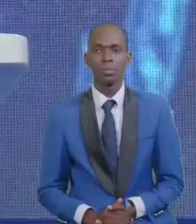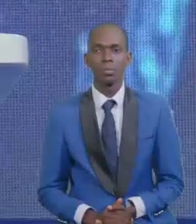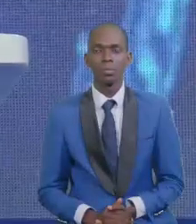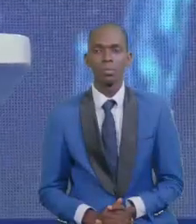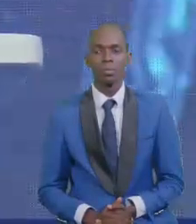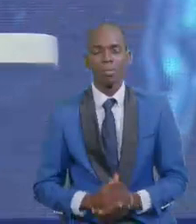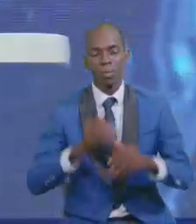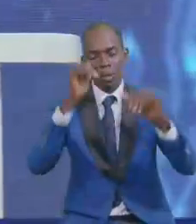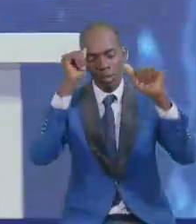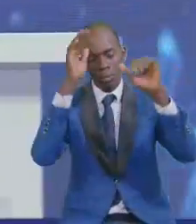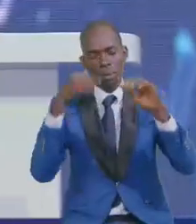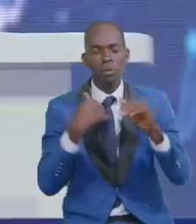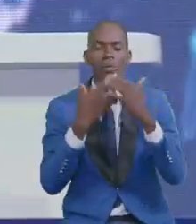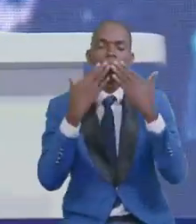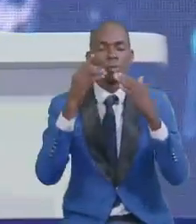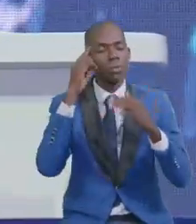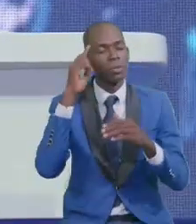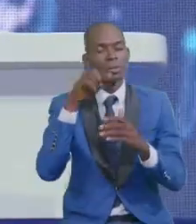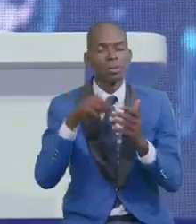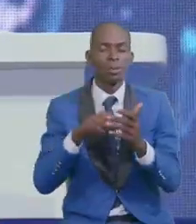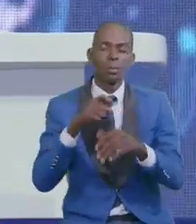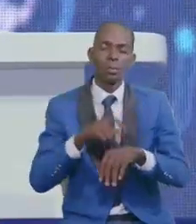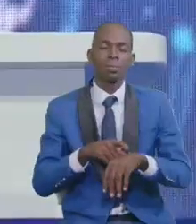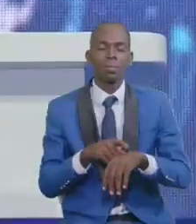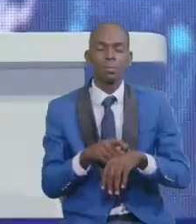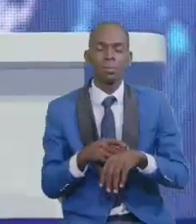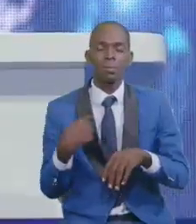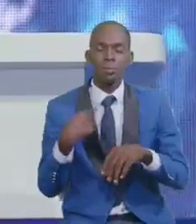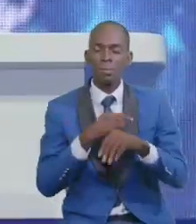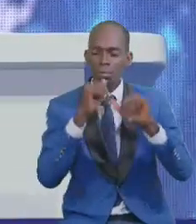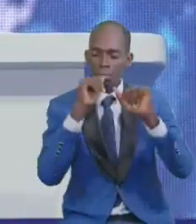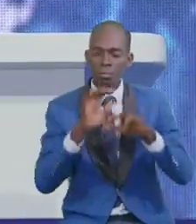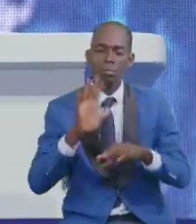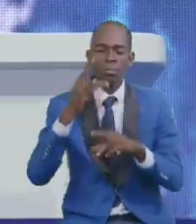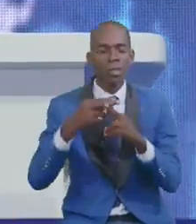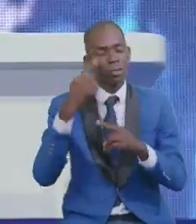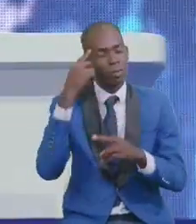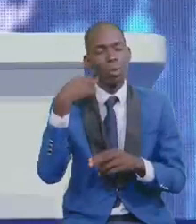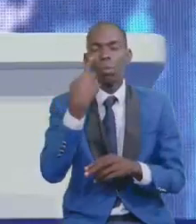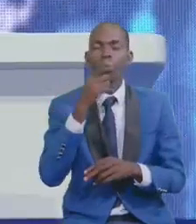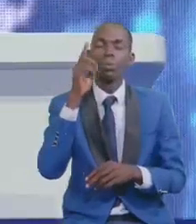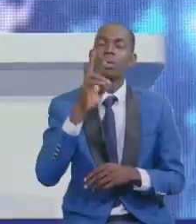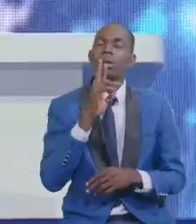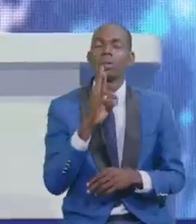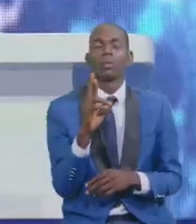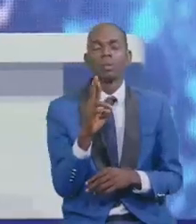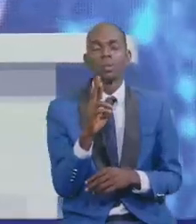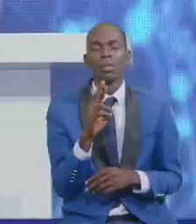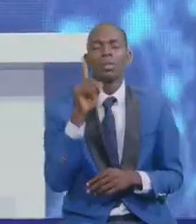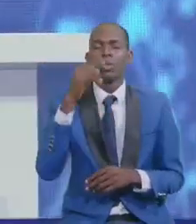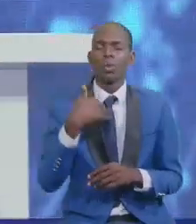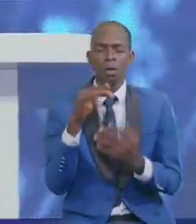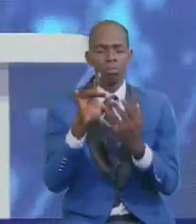Father, we thank you for this moment. We bless your name for who you are. You have chosen